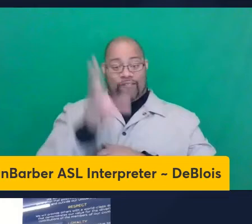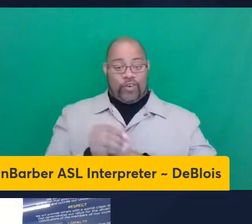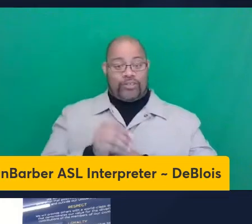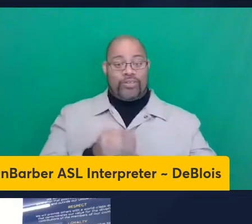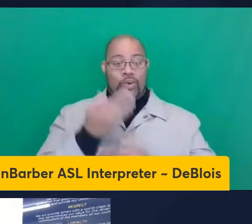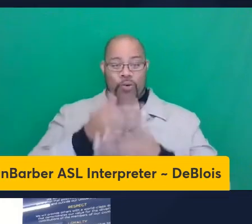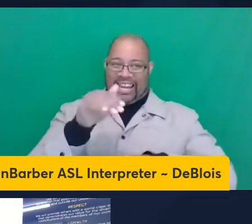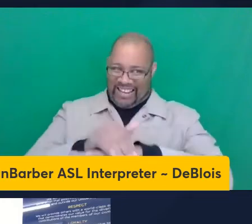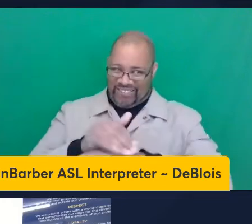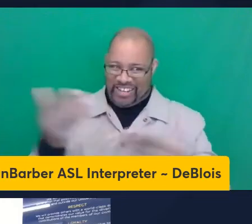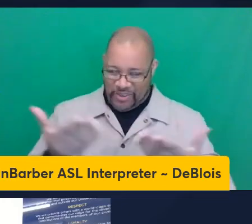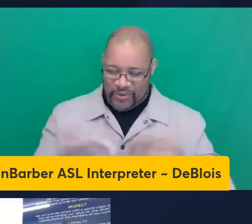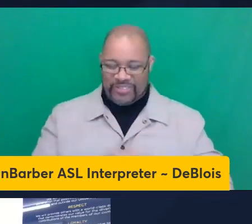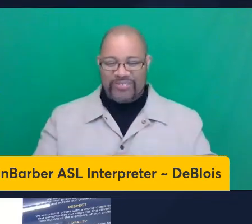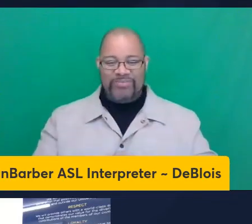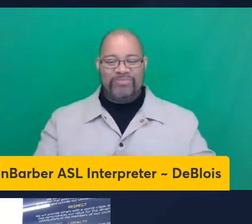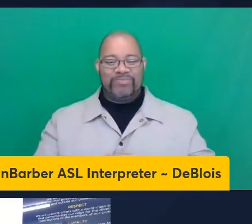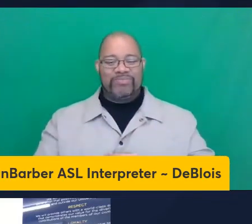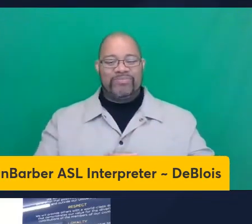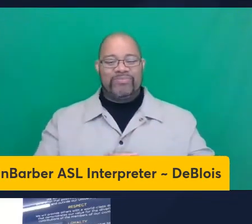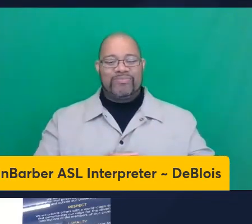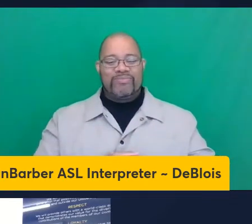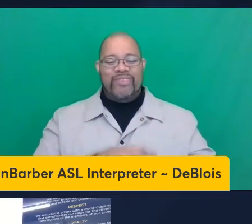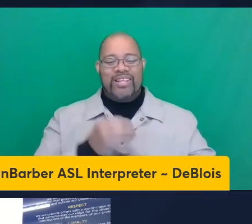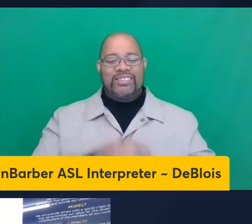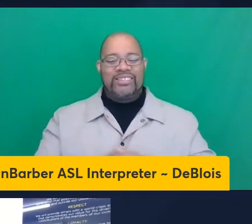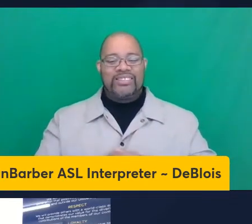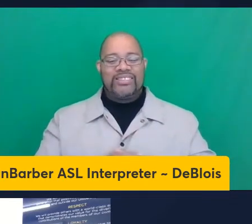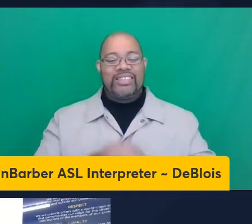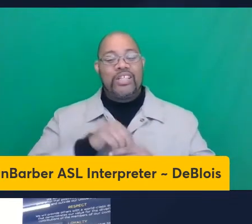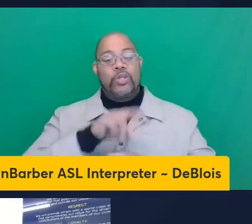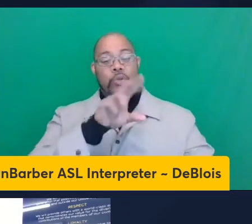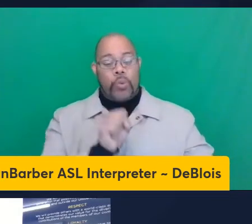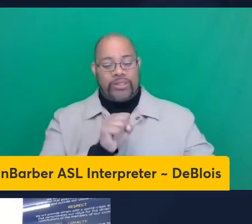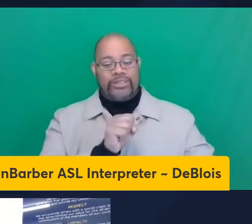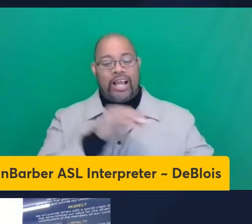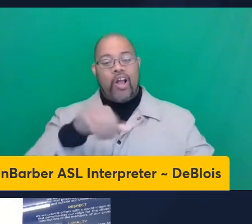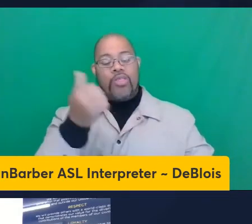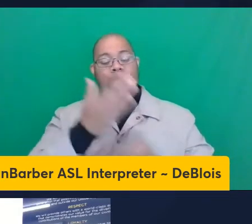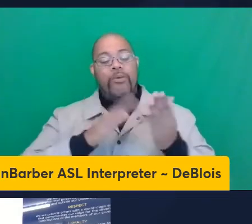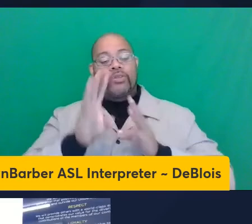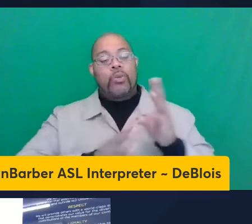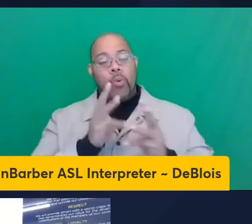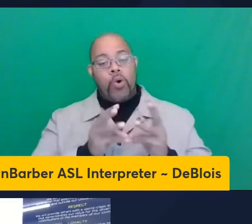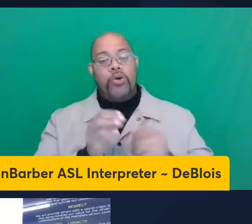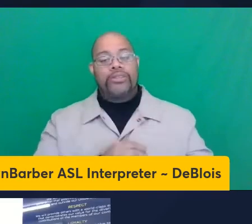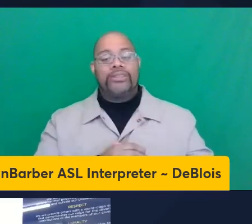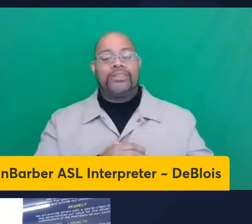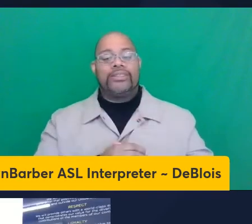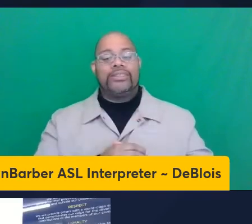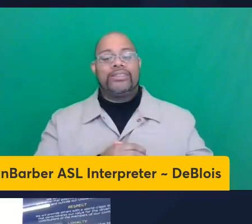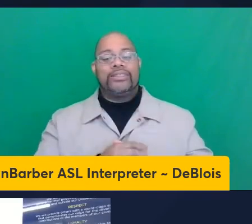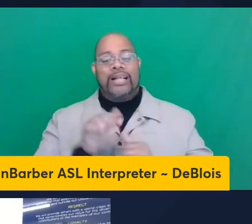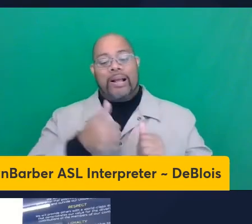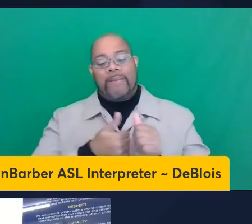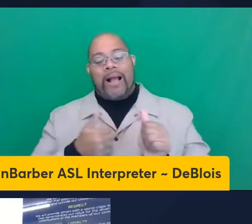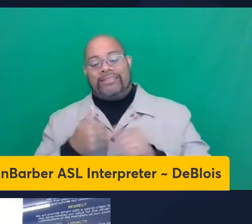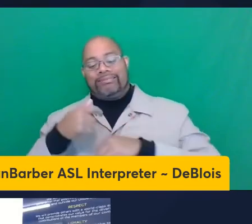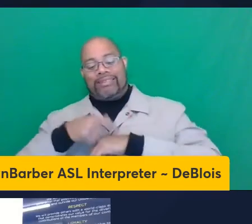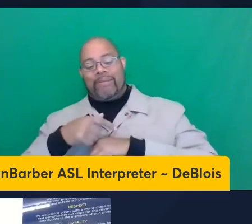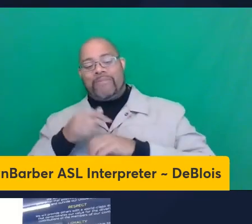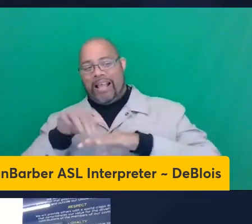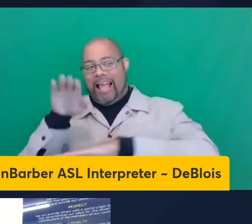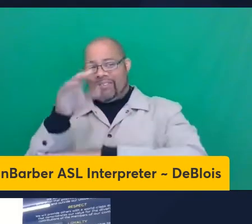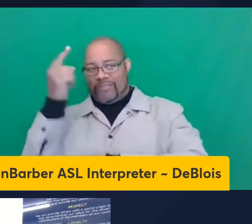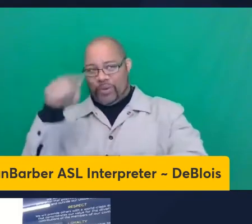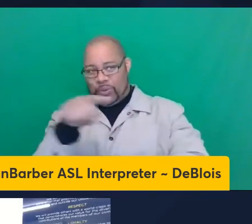good evening, and those in the US and other parts of the world that are behind, it's